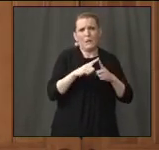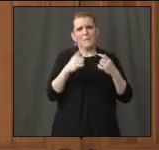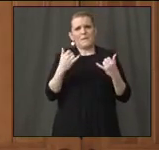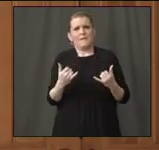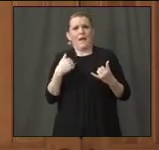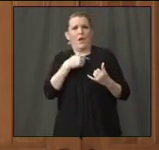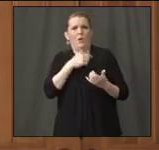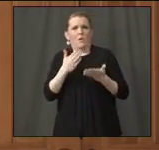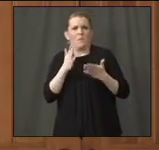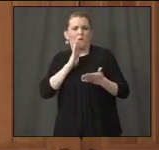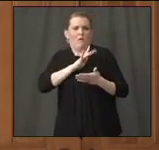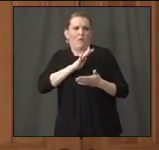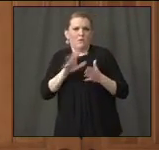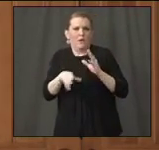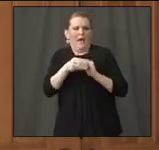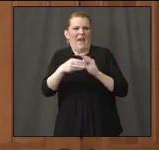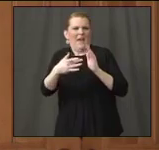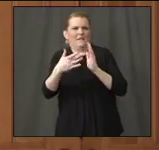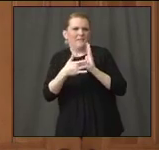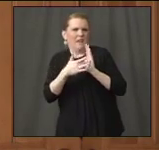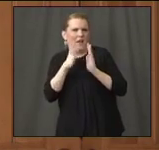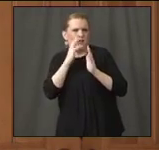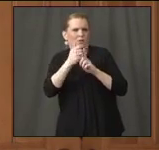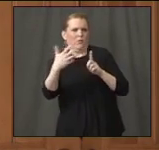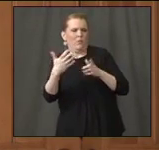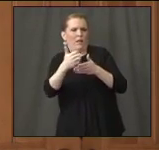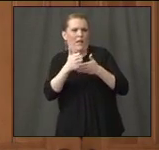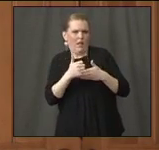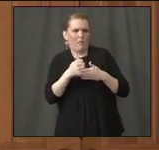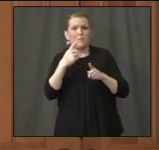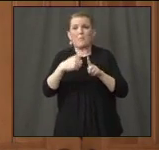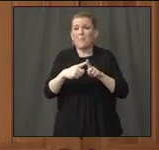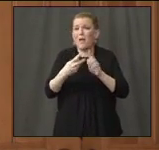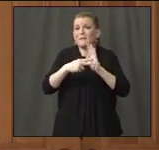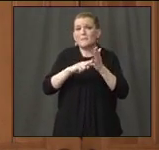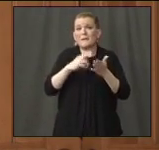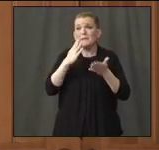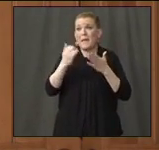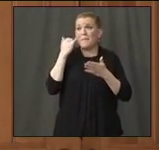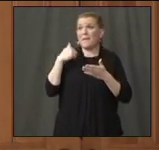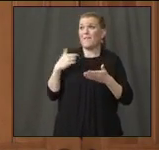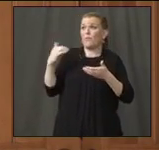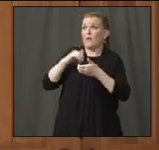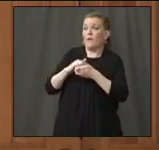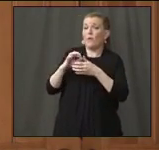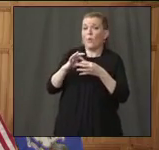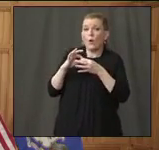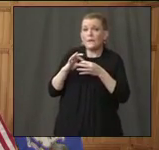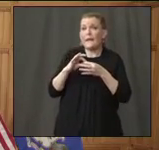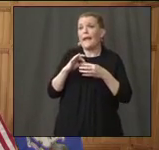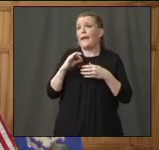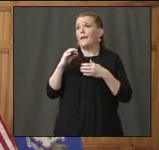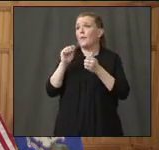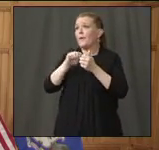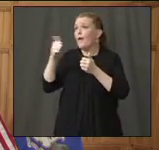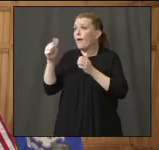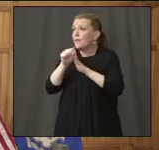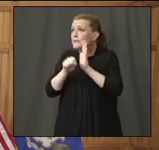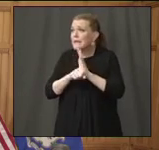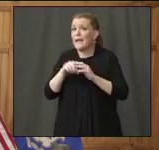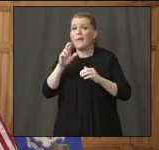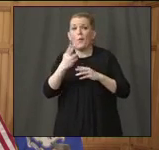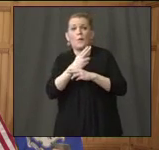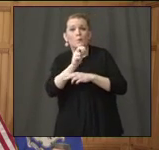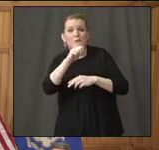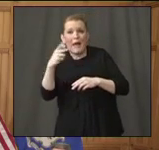in one area. So we've got a lot of exciting announcements to come on that in the near future. So it's too early to talk about what